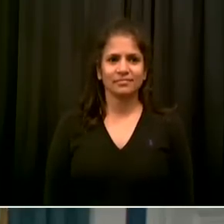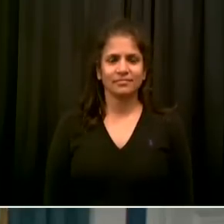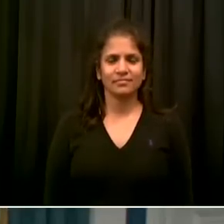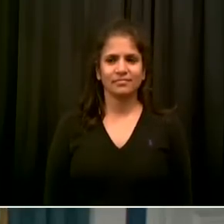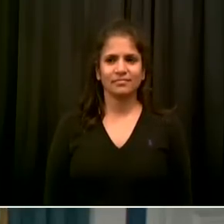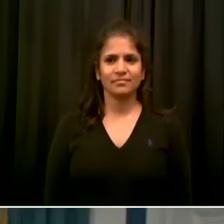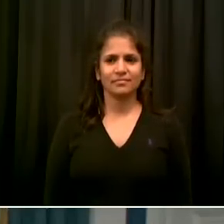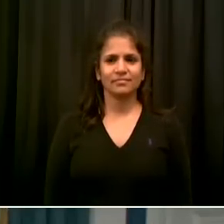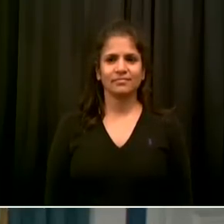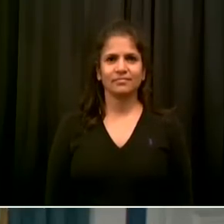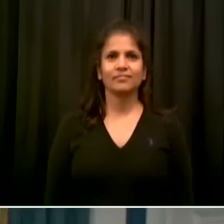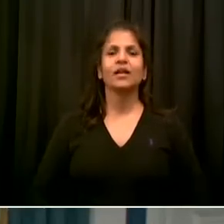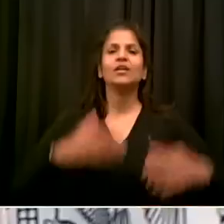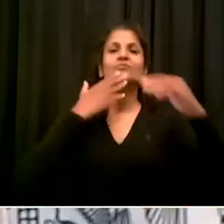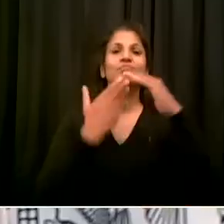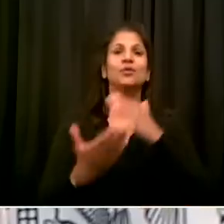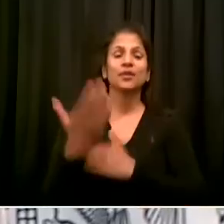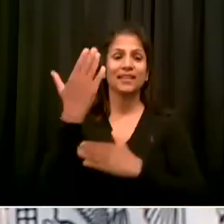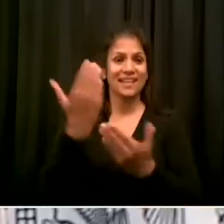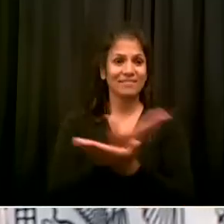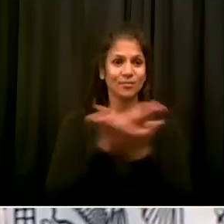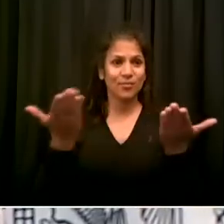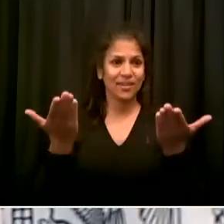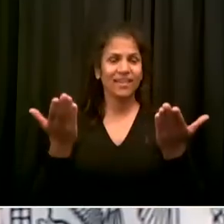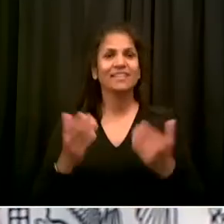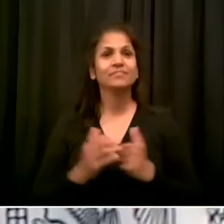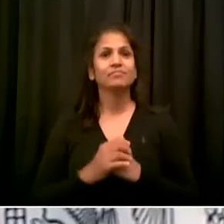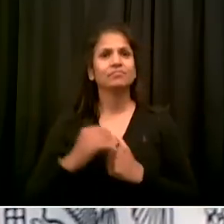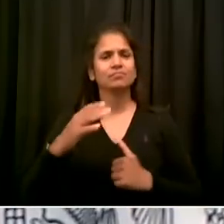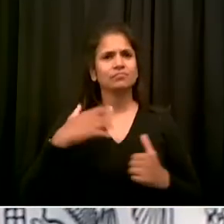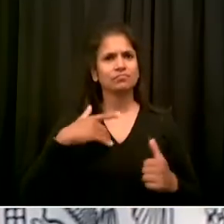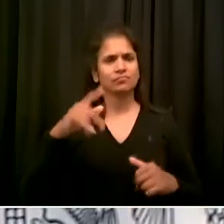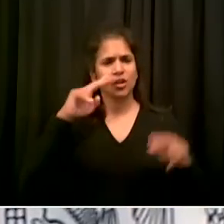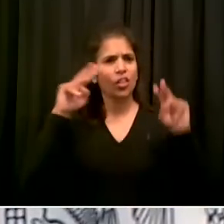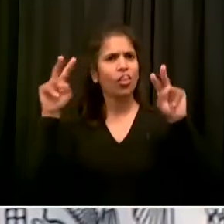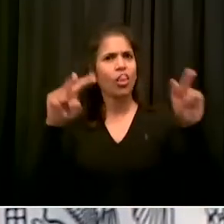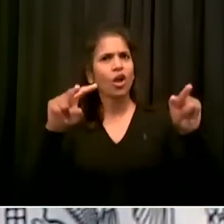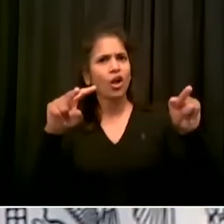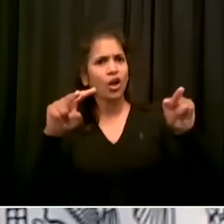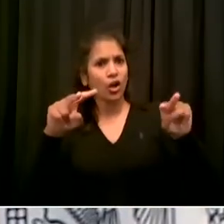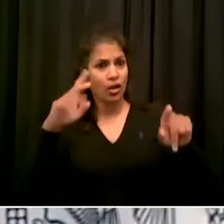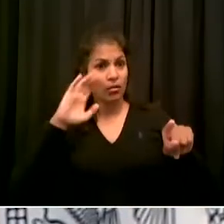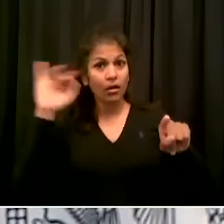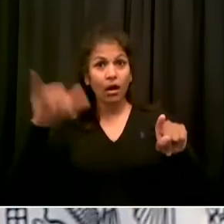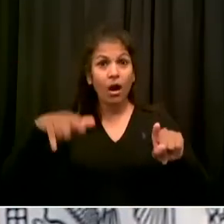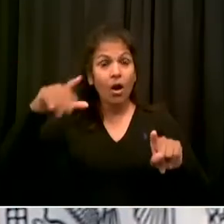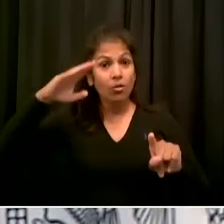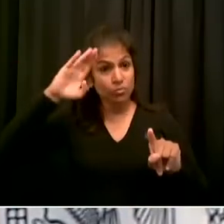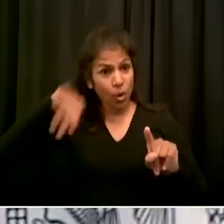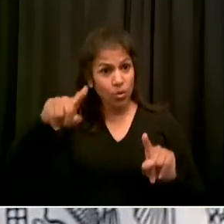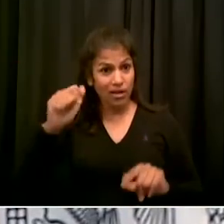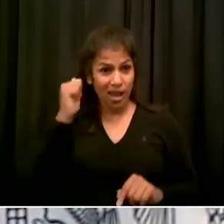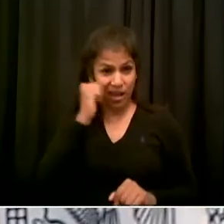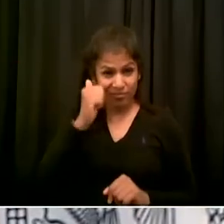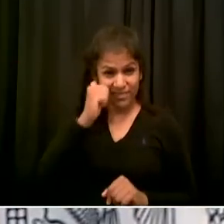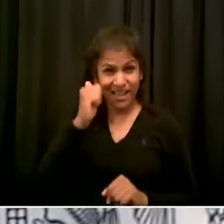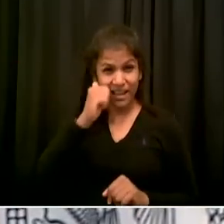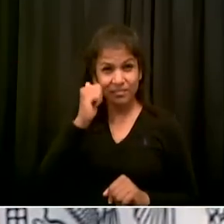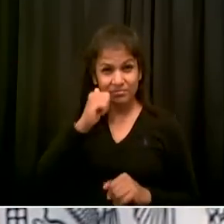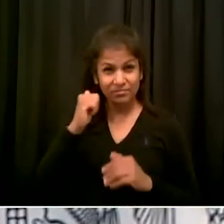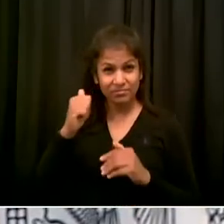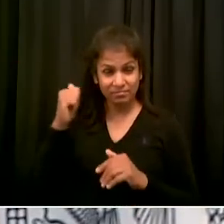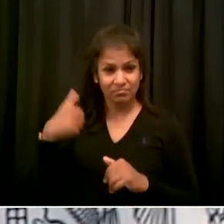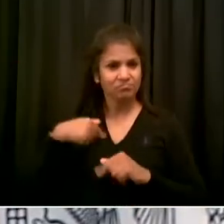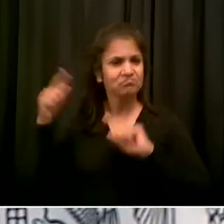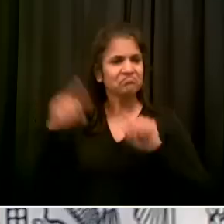Good morning, everybody. Well, look, we focus every day. We have these gatherings to update you. We talk about health and